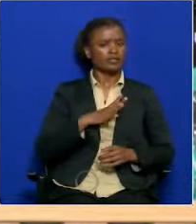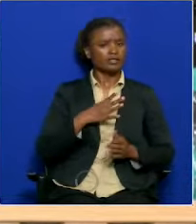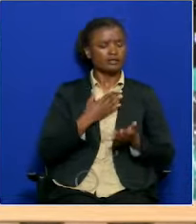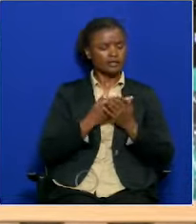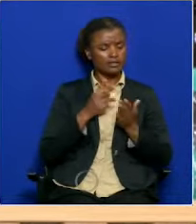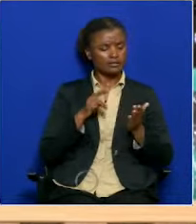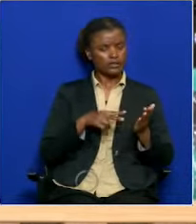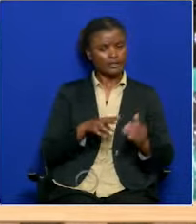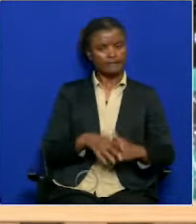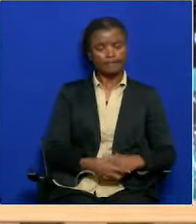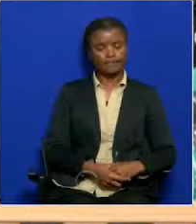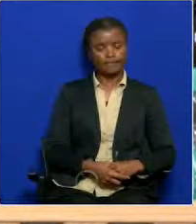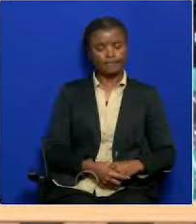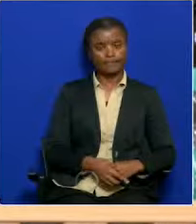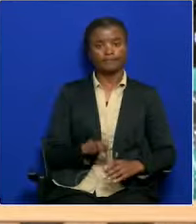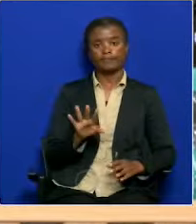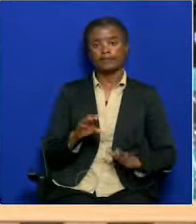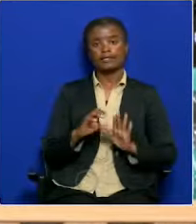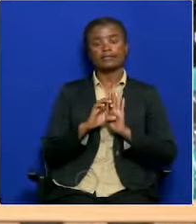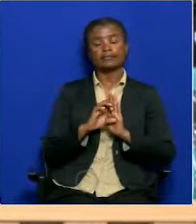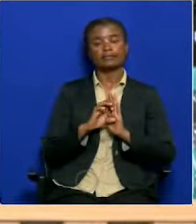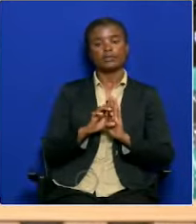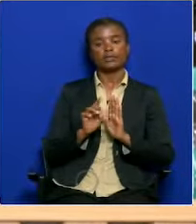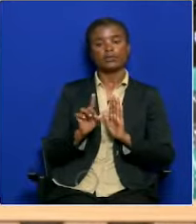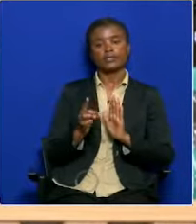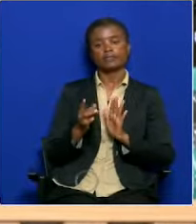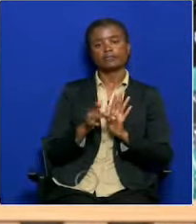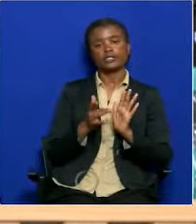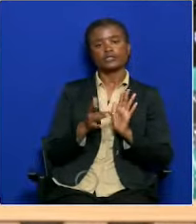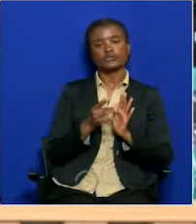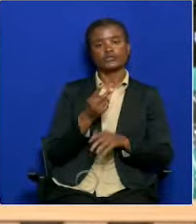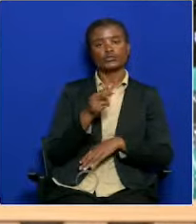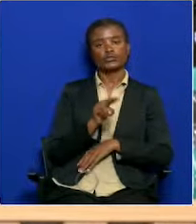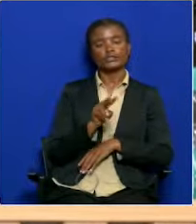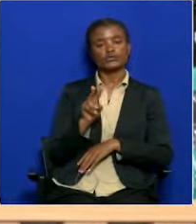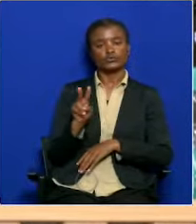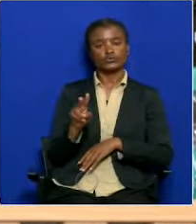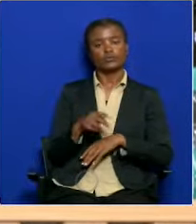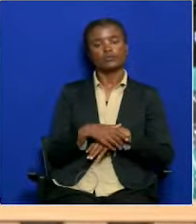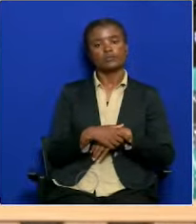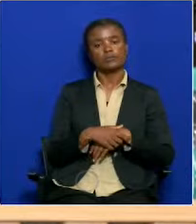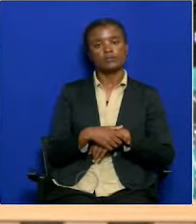An example would be on page 22.